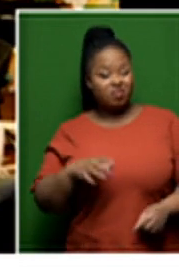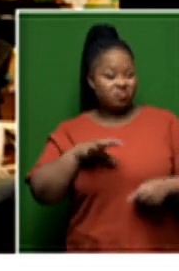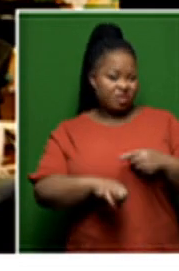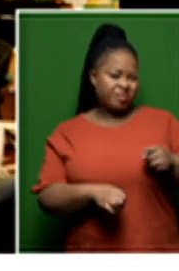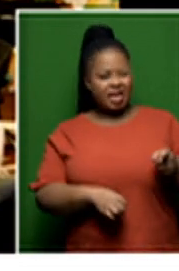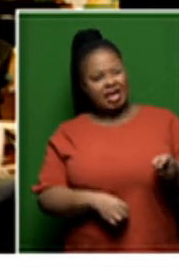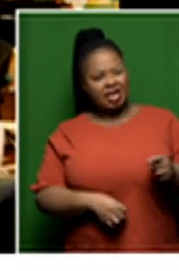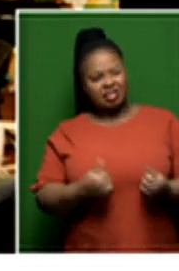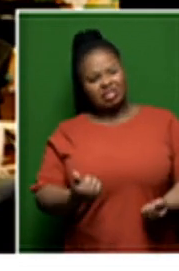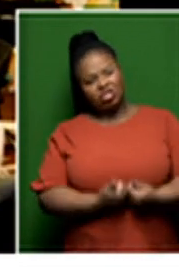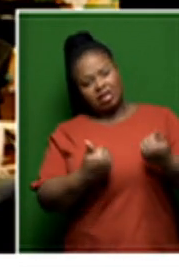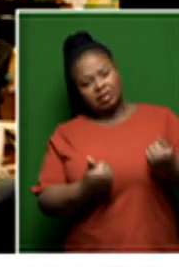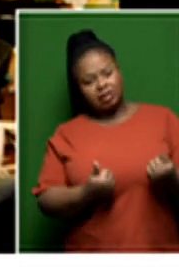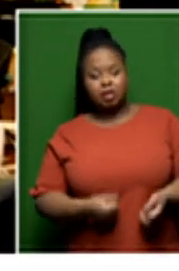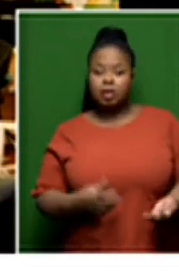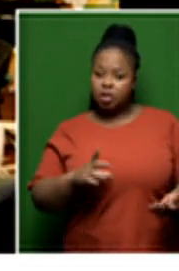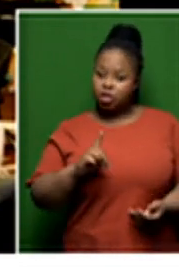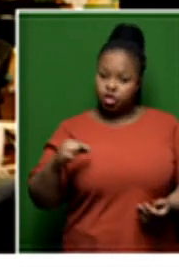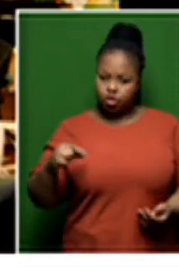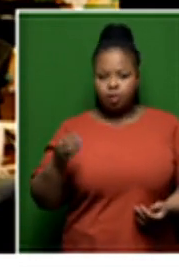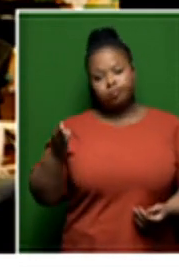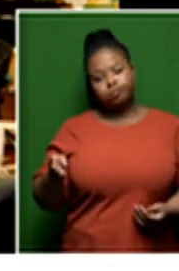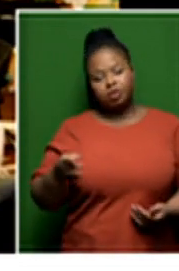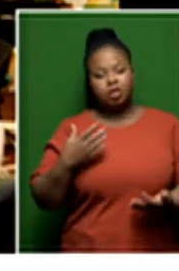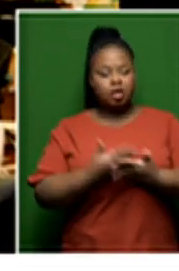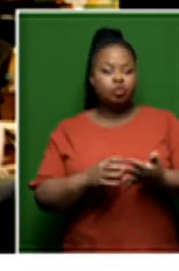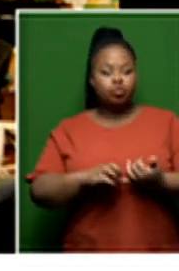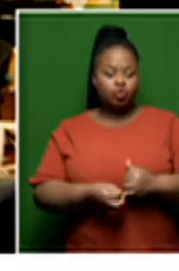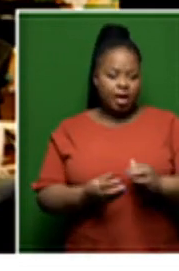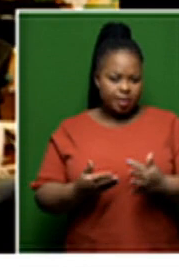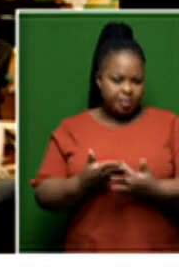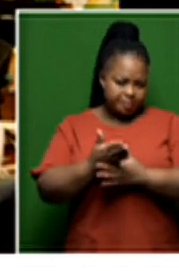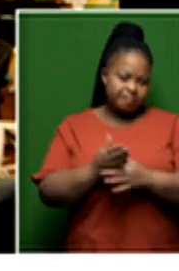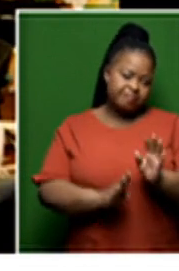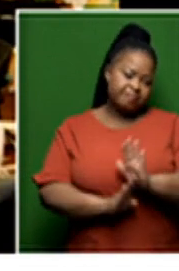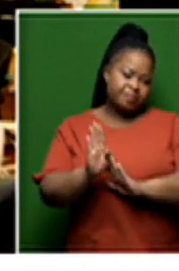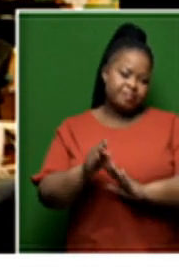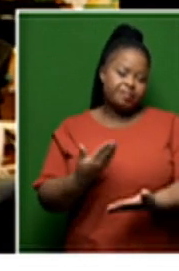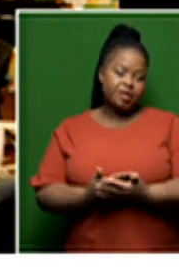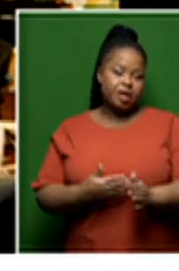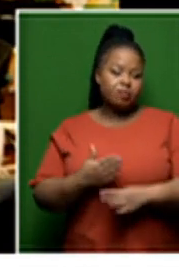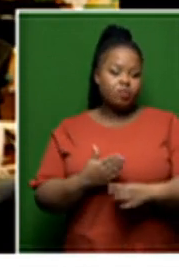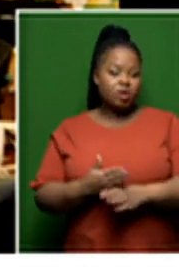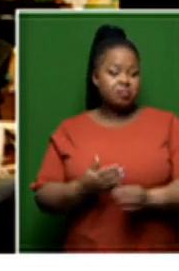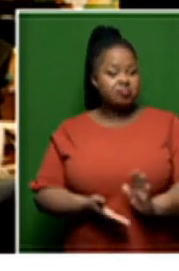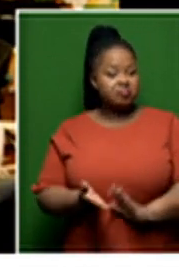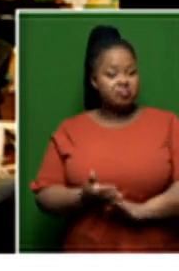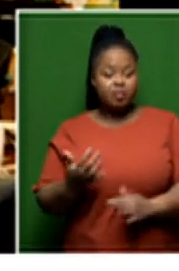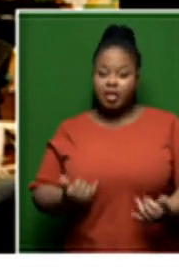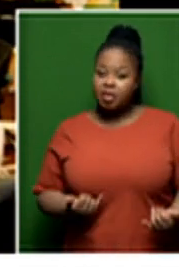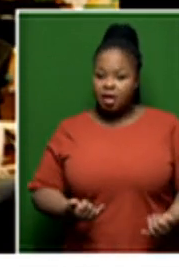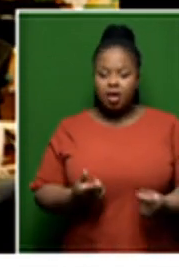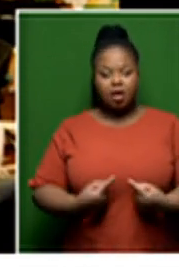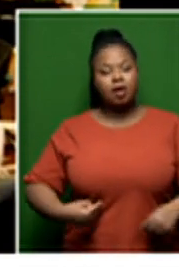that there is a challenge here, and he is able to unblock that and make sure that there's progress. So, and in fact, we've now